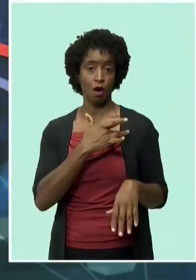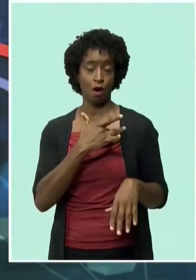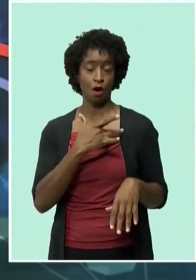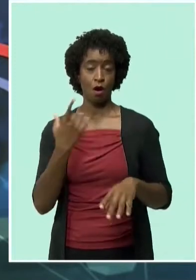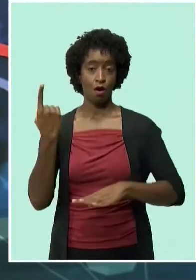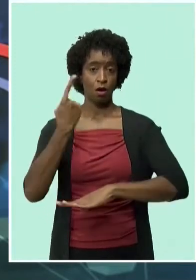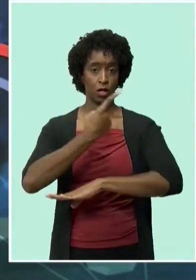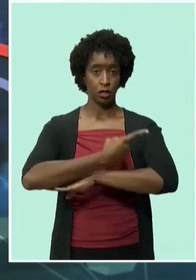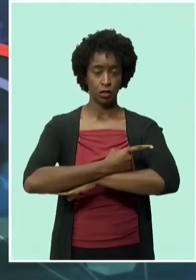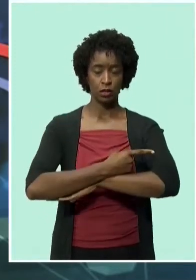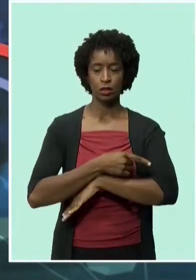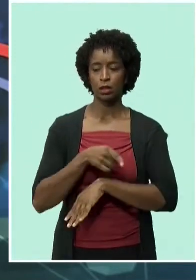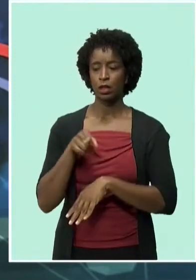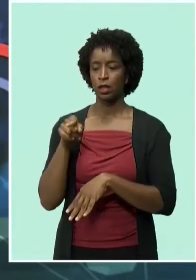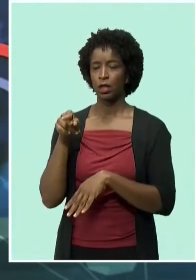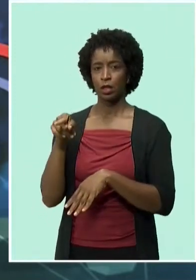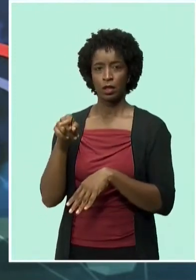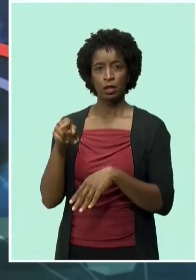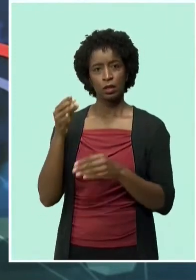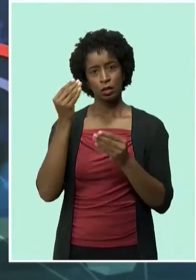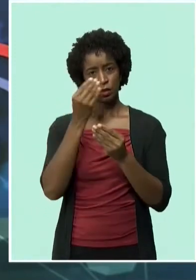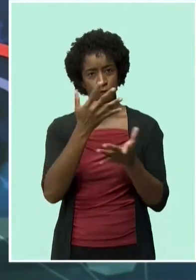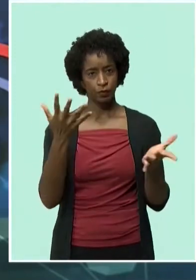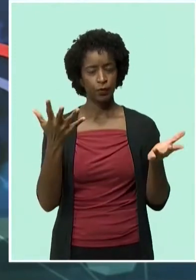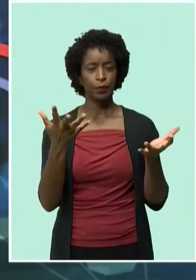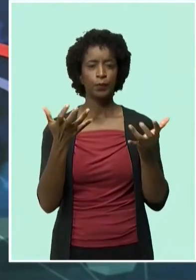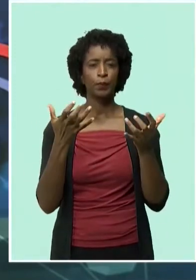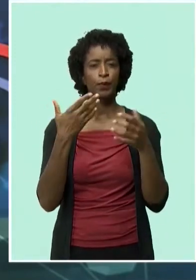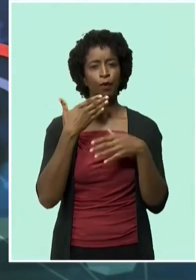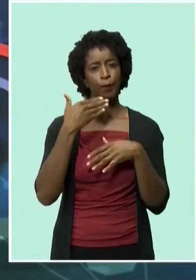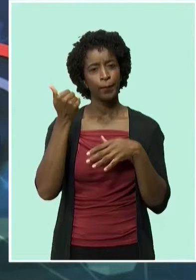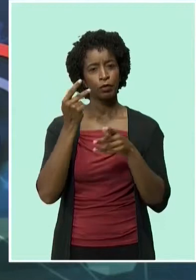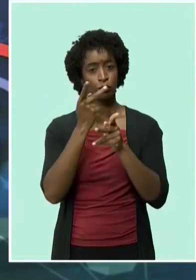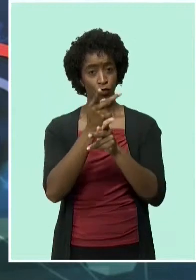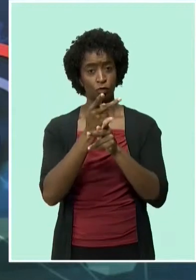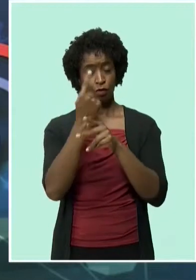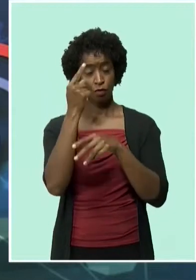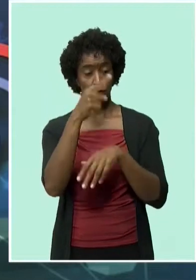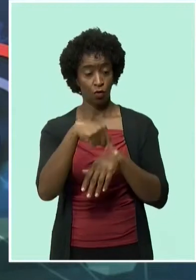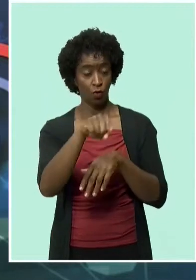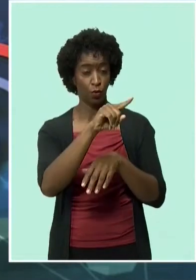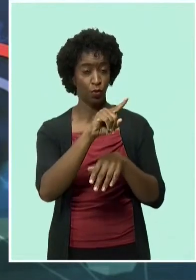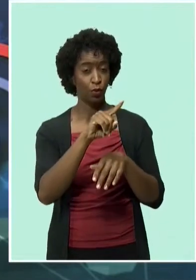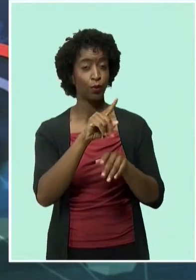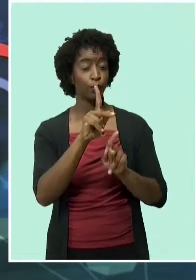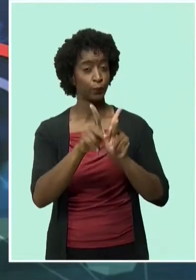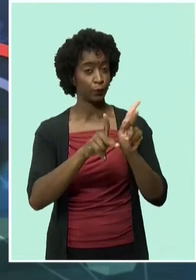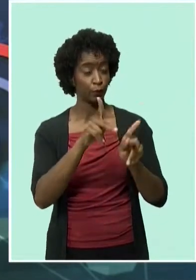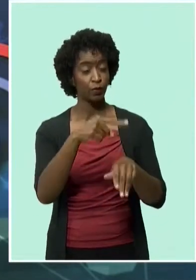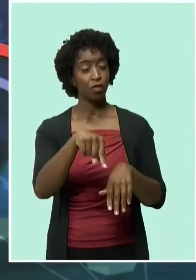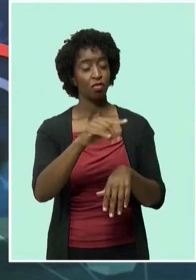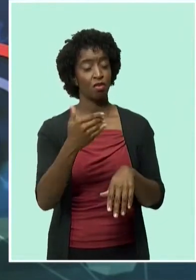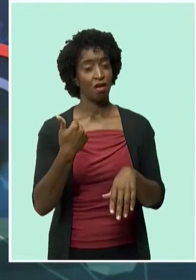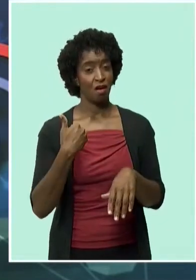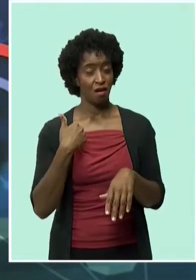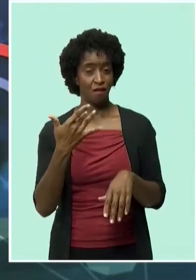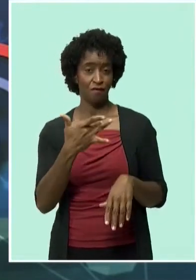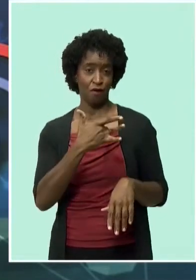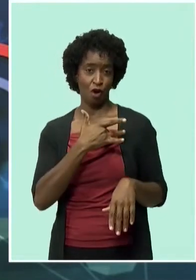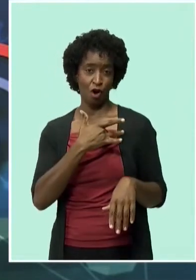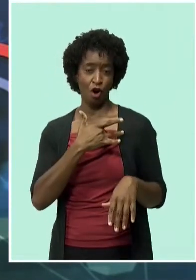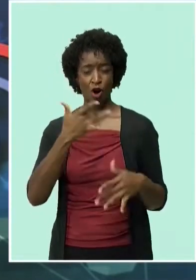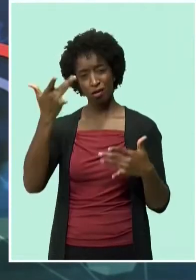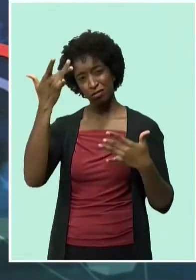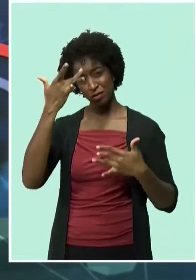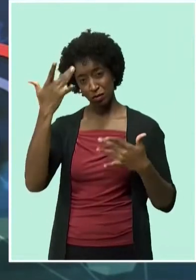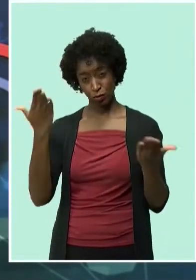is unveiling a plan to provide better and more holistic care for the growing number of people living with heart disease in Barbados.